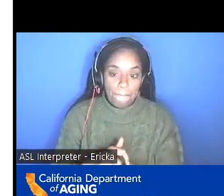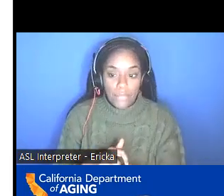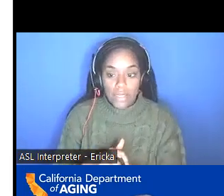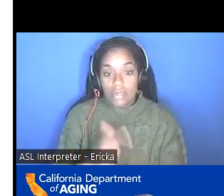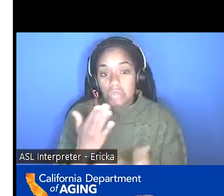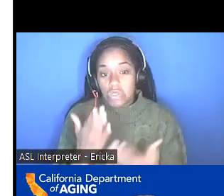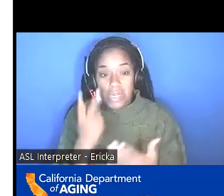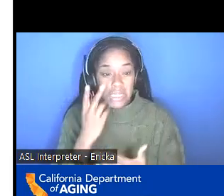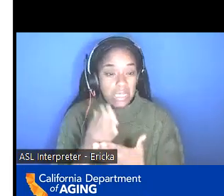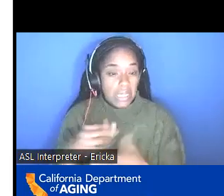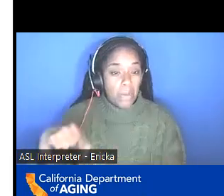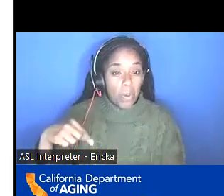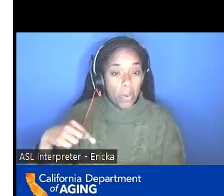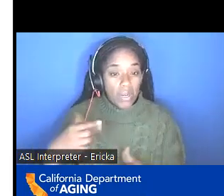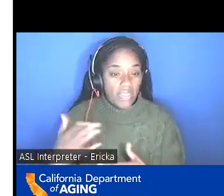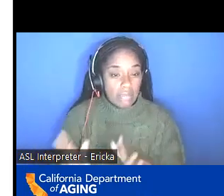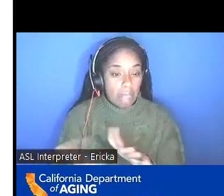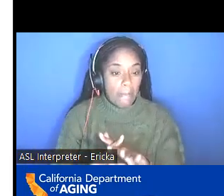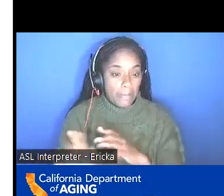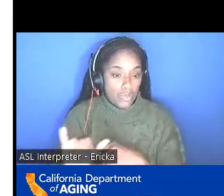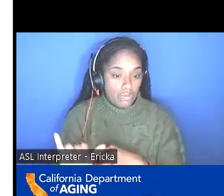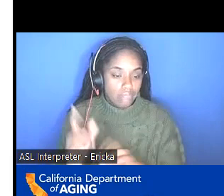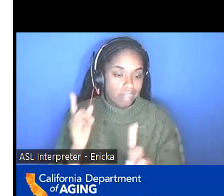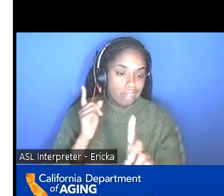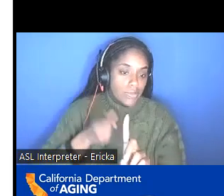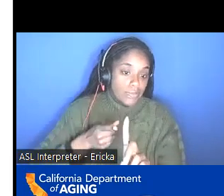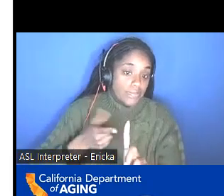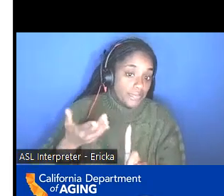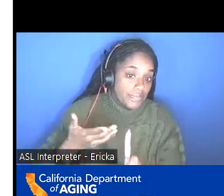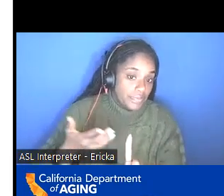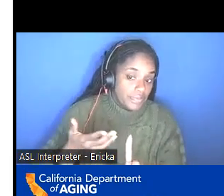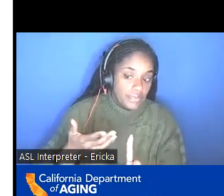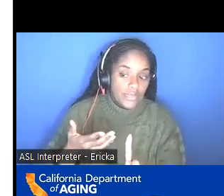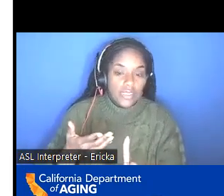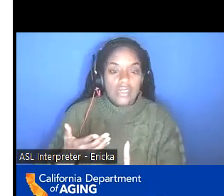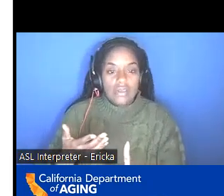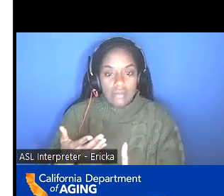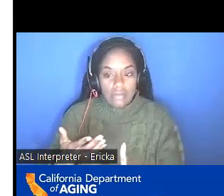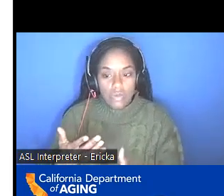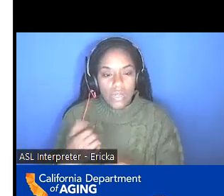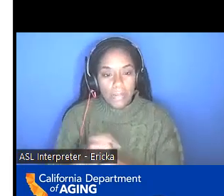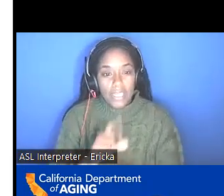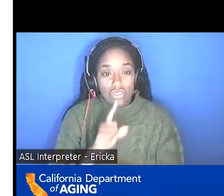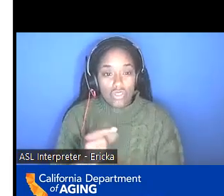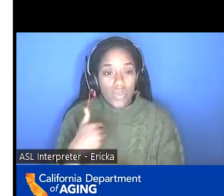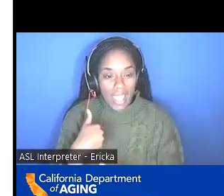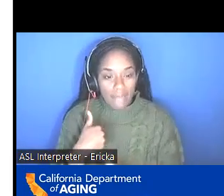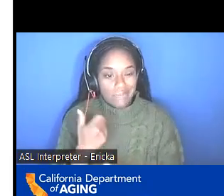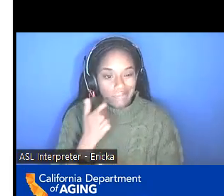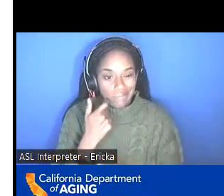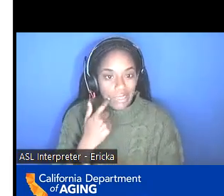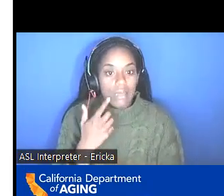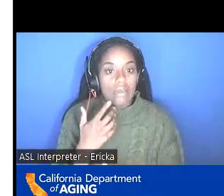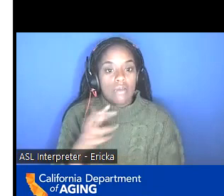quarterly updates pop in here as well, but our goal is really to make sure that we have as comprehensive as a report available to everyone every